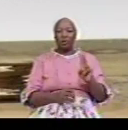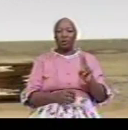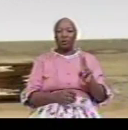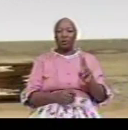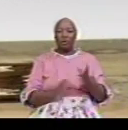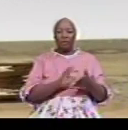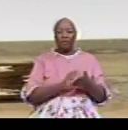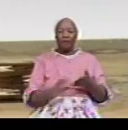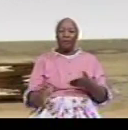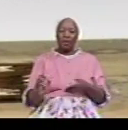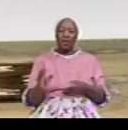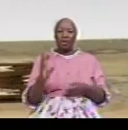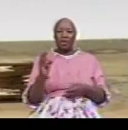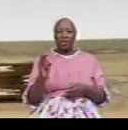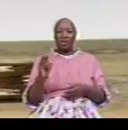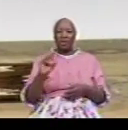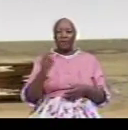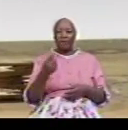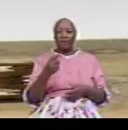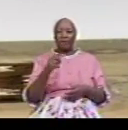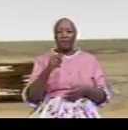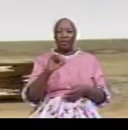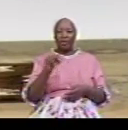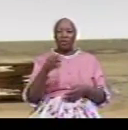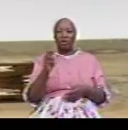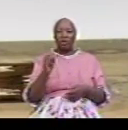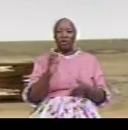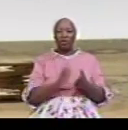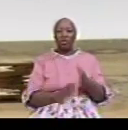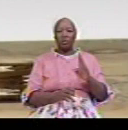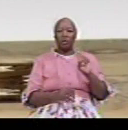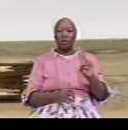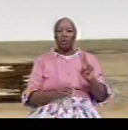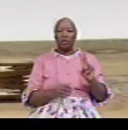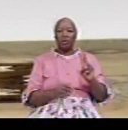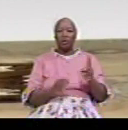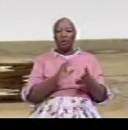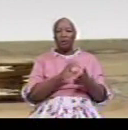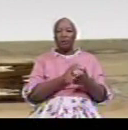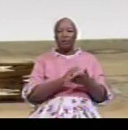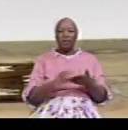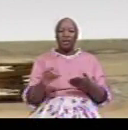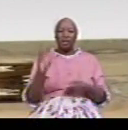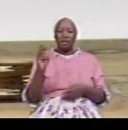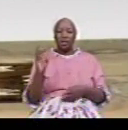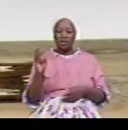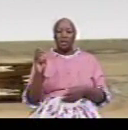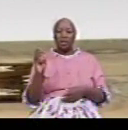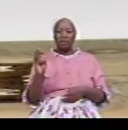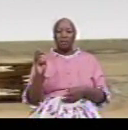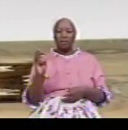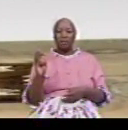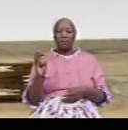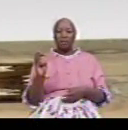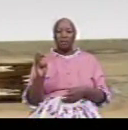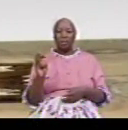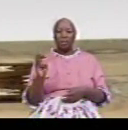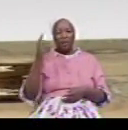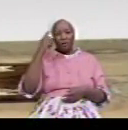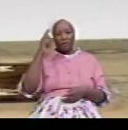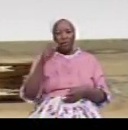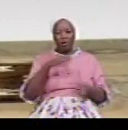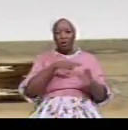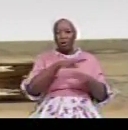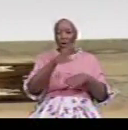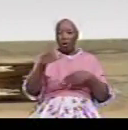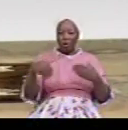16. In 1 John chapter 2, verse 16, for all